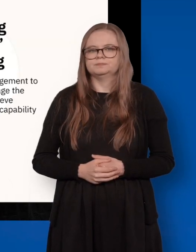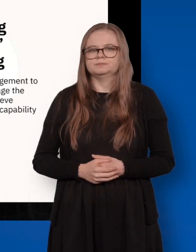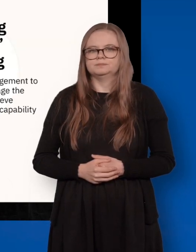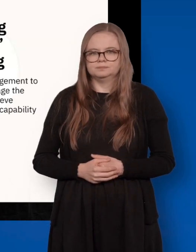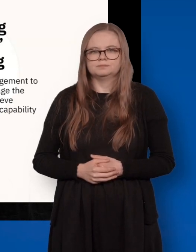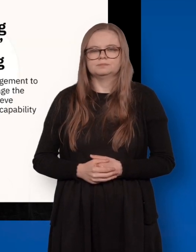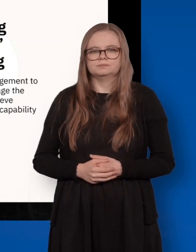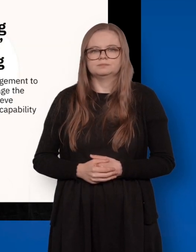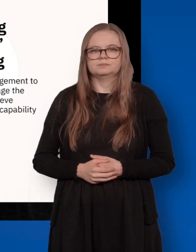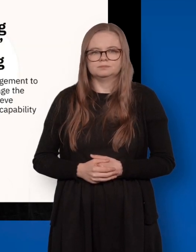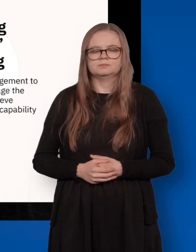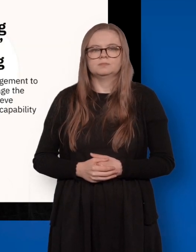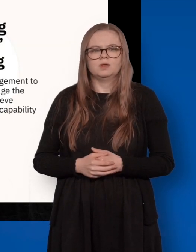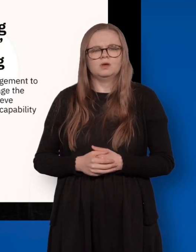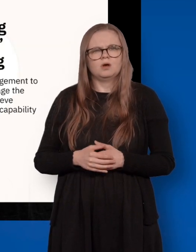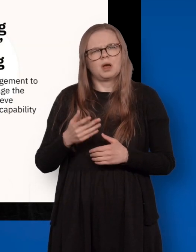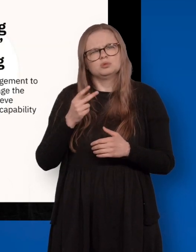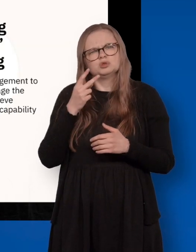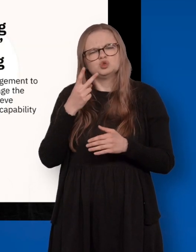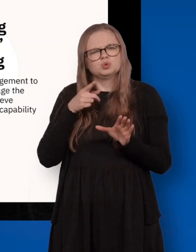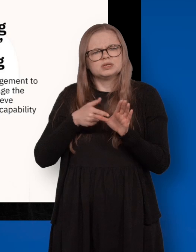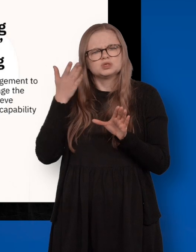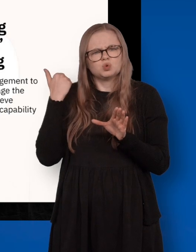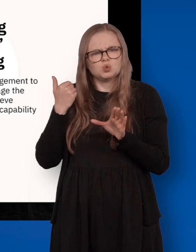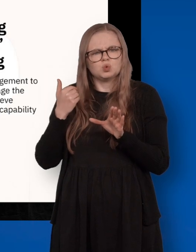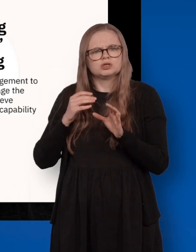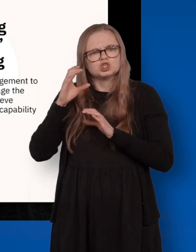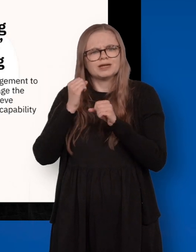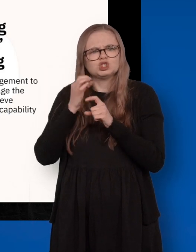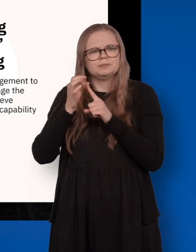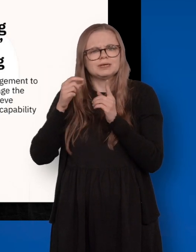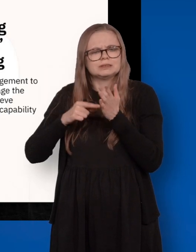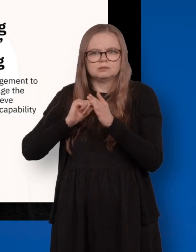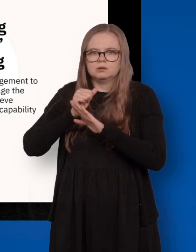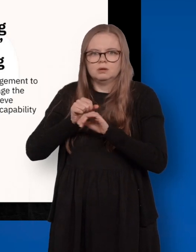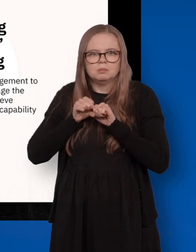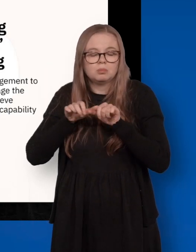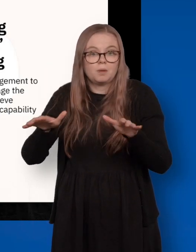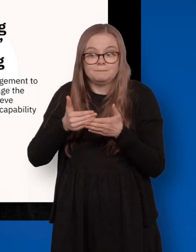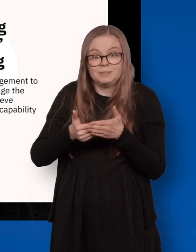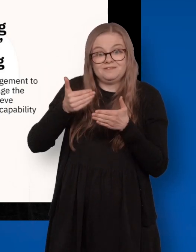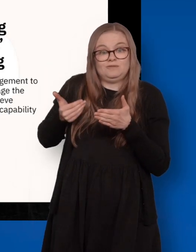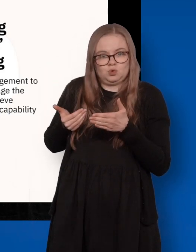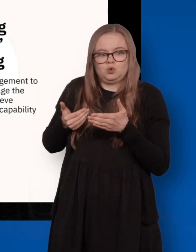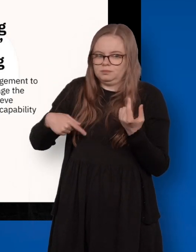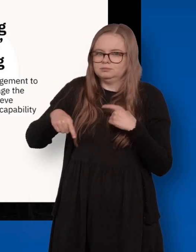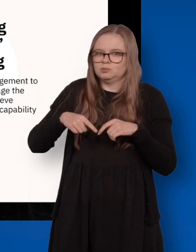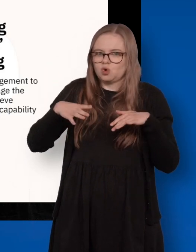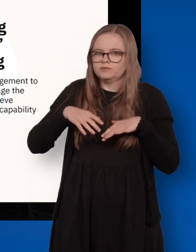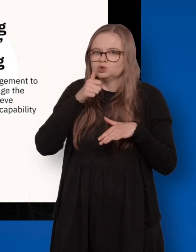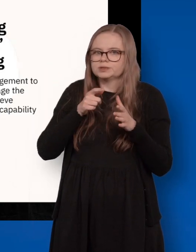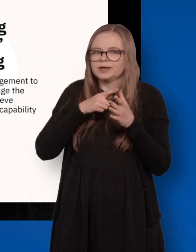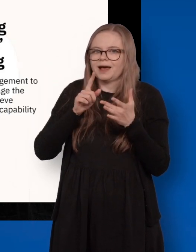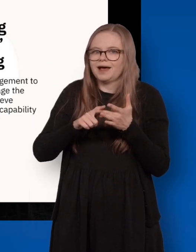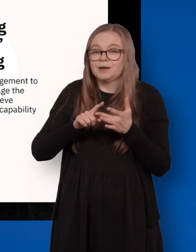even before, maybe, I mean, what was it, 2 years ago, where ChatGPT came out. But the game